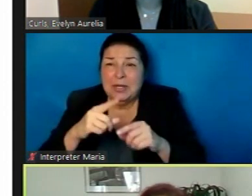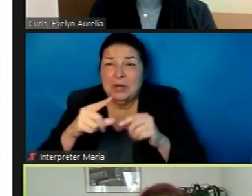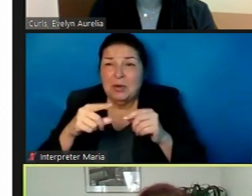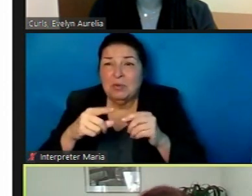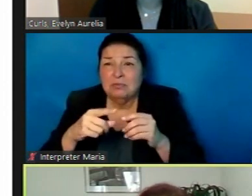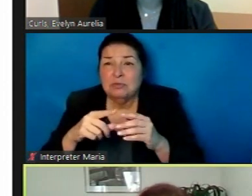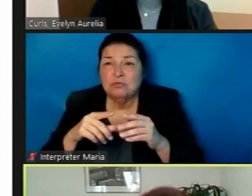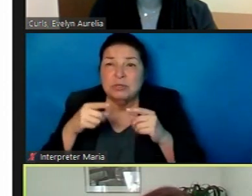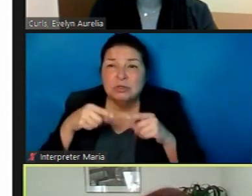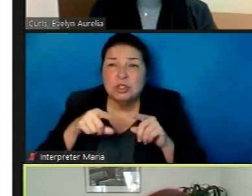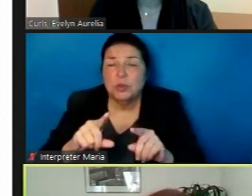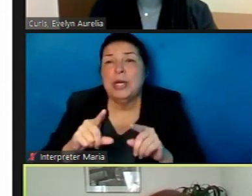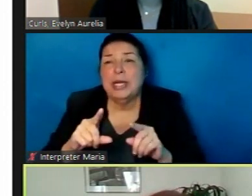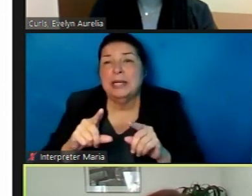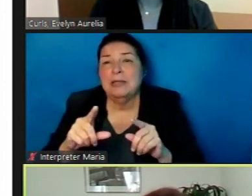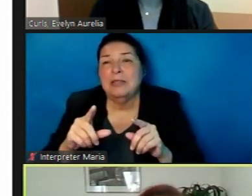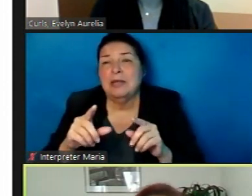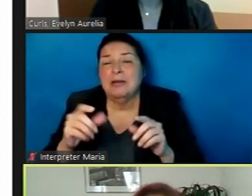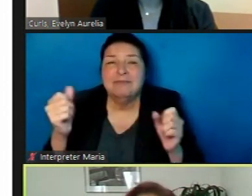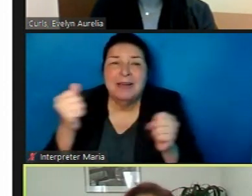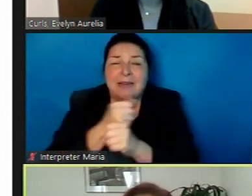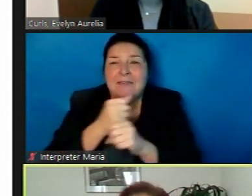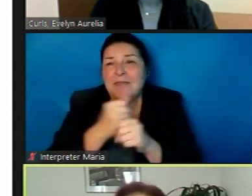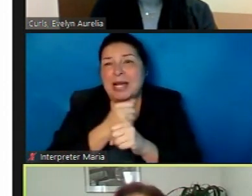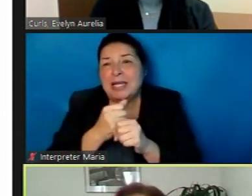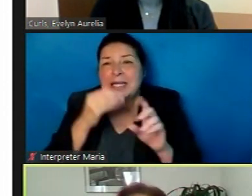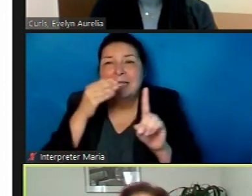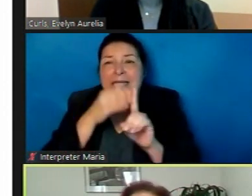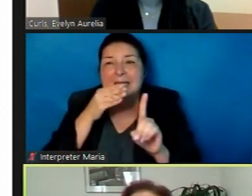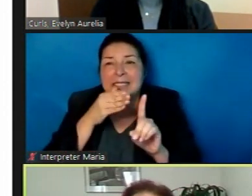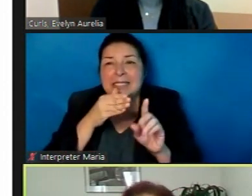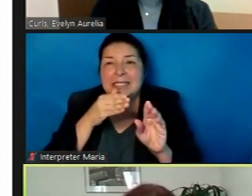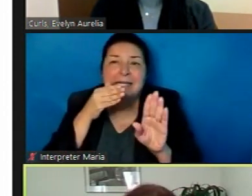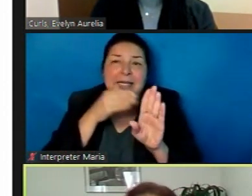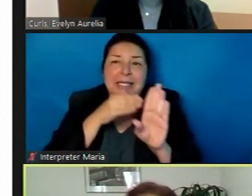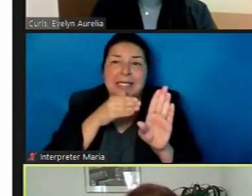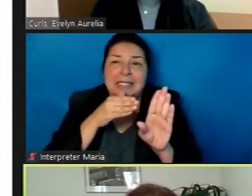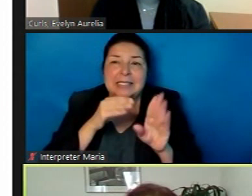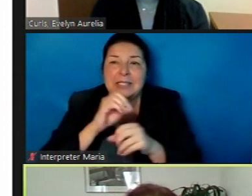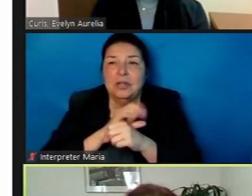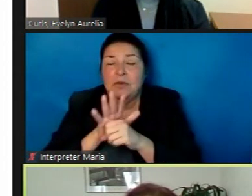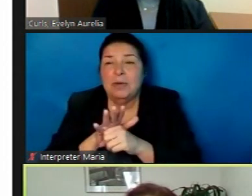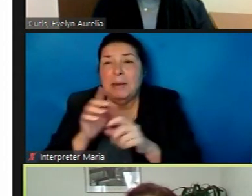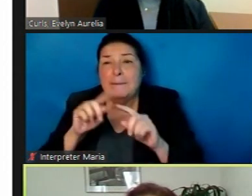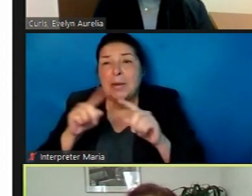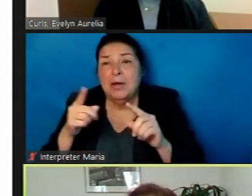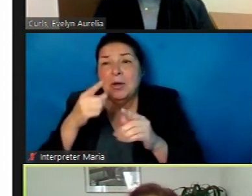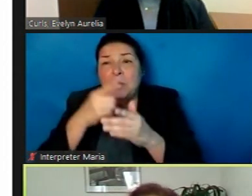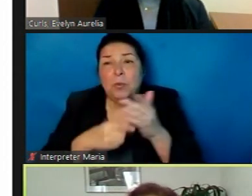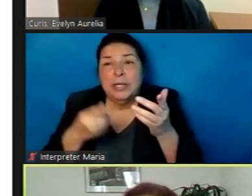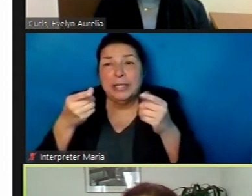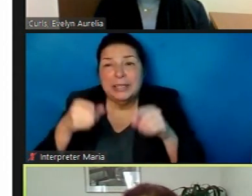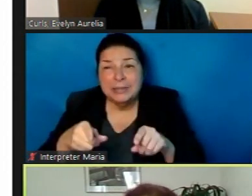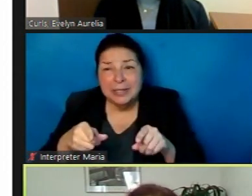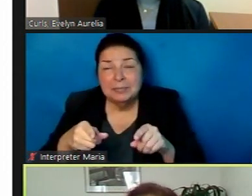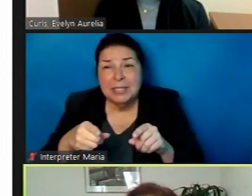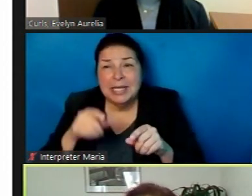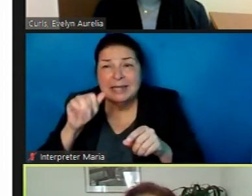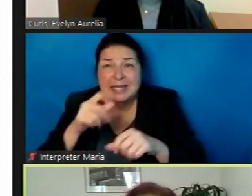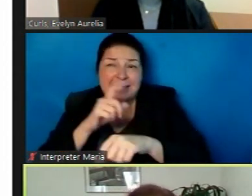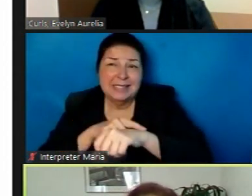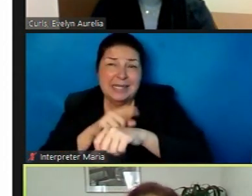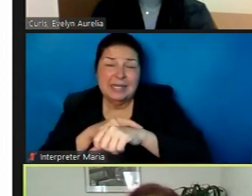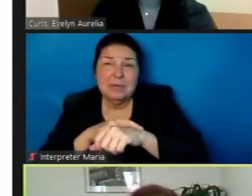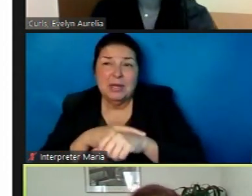with fighting off COVID, but what could happen beyond that time period where presumably